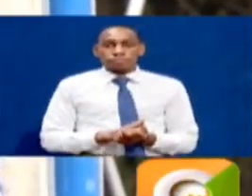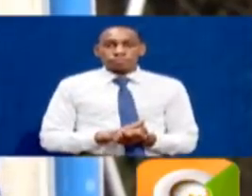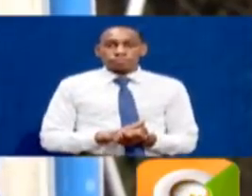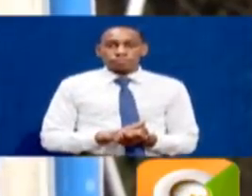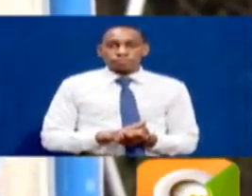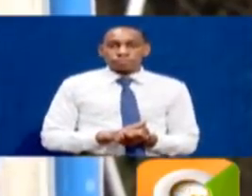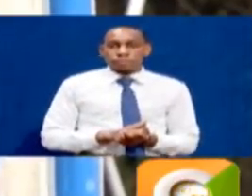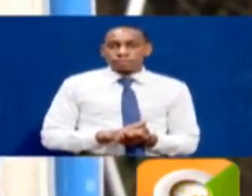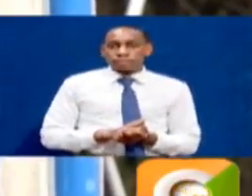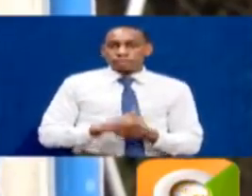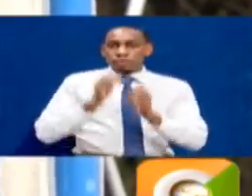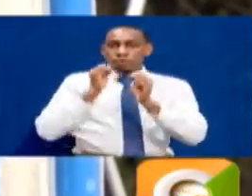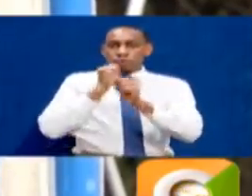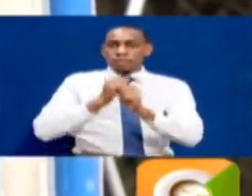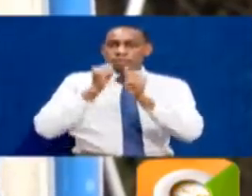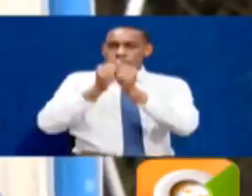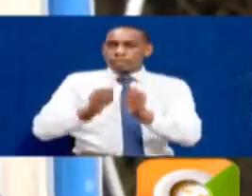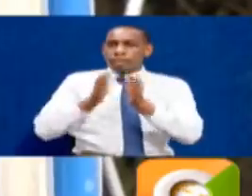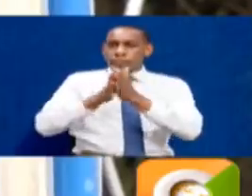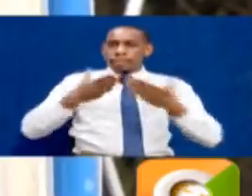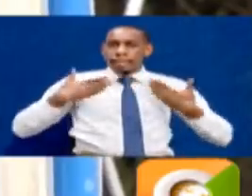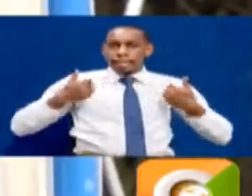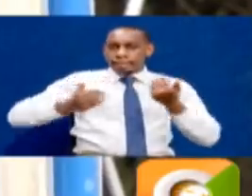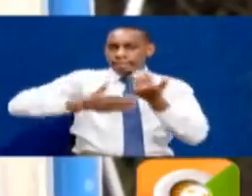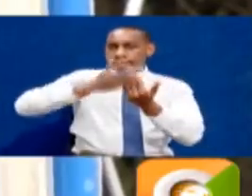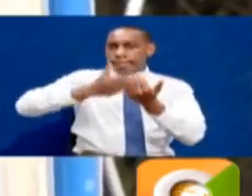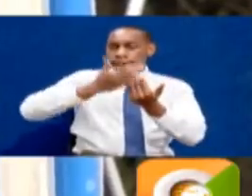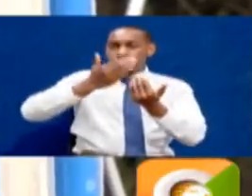Then working together with the healthcare